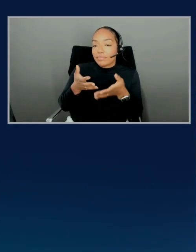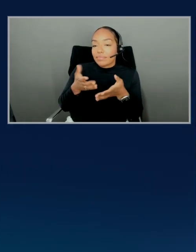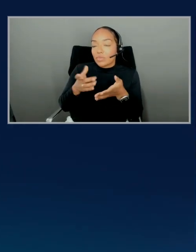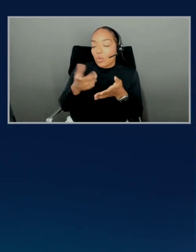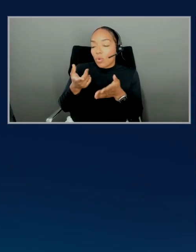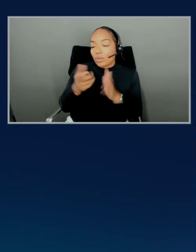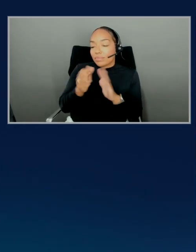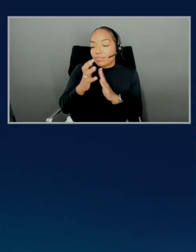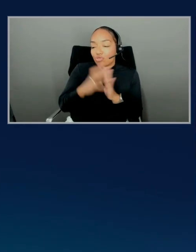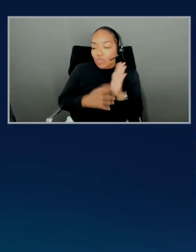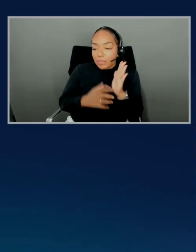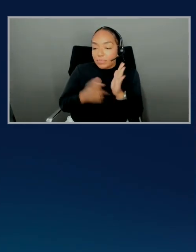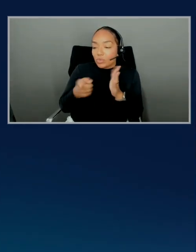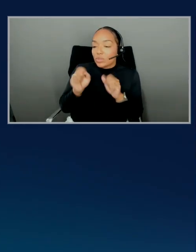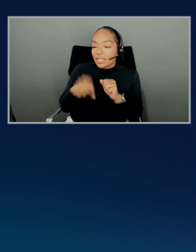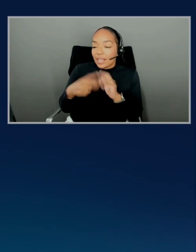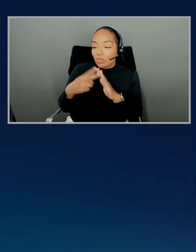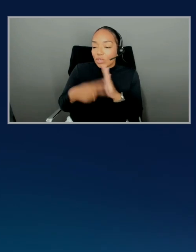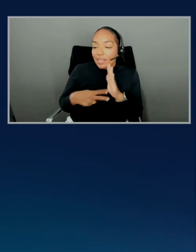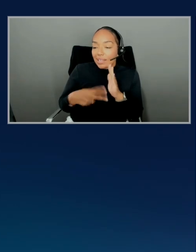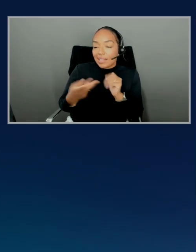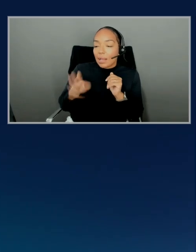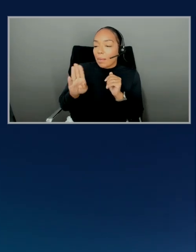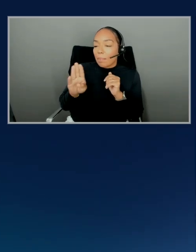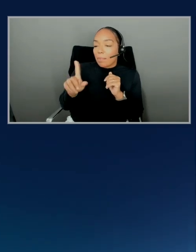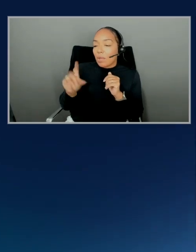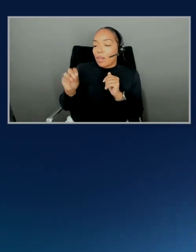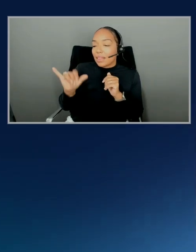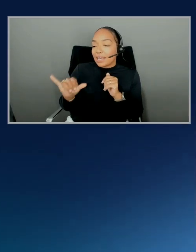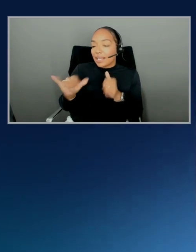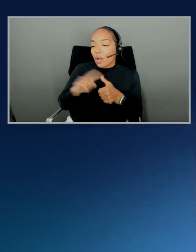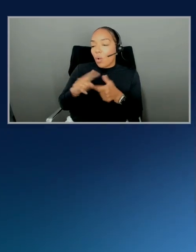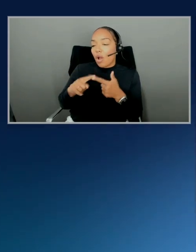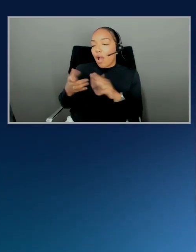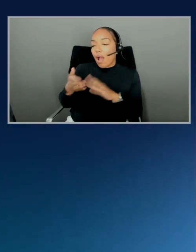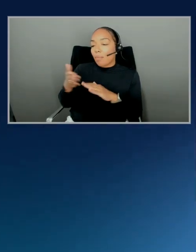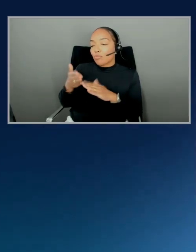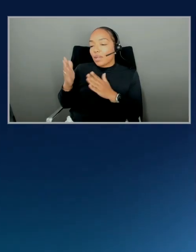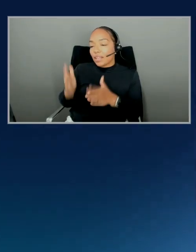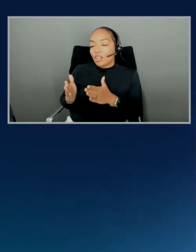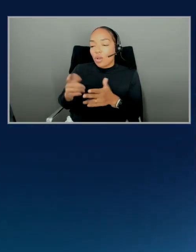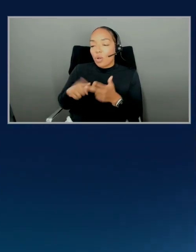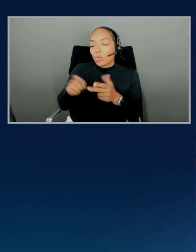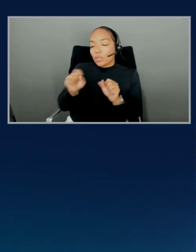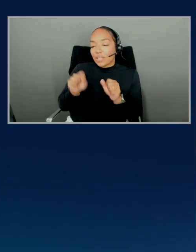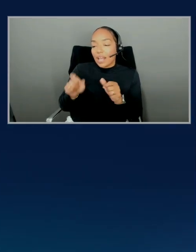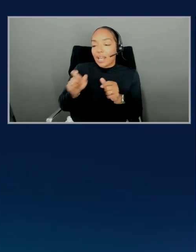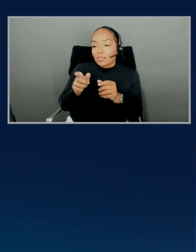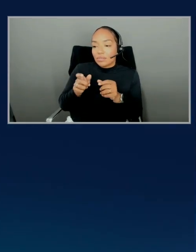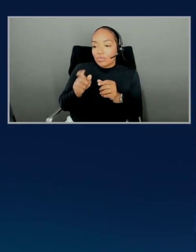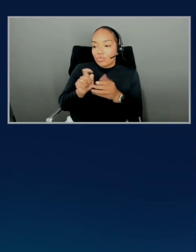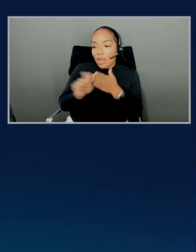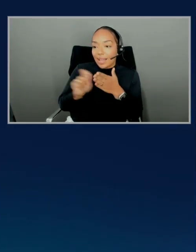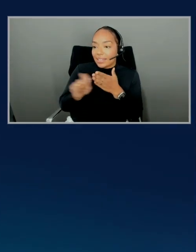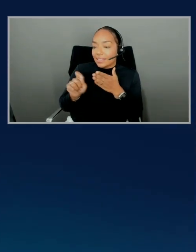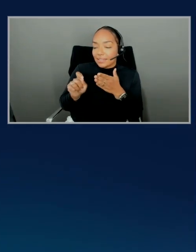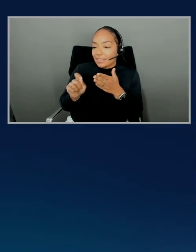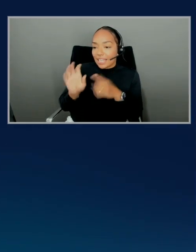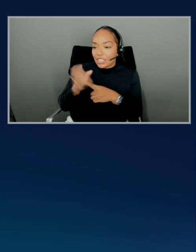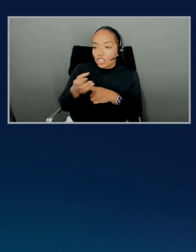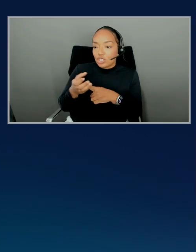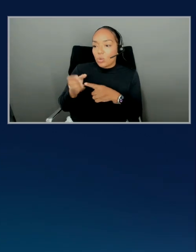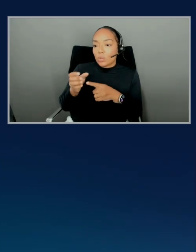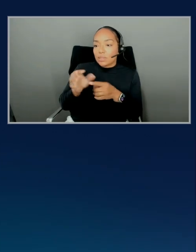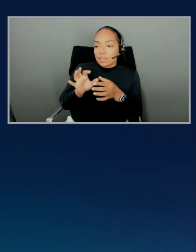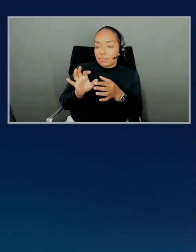about a simple Boolean operator, for example, or you can write a simple conditional statement, you can use this product. And it'll be a full